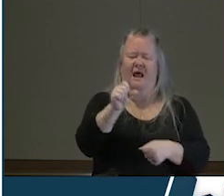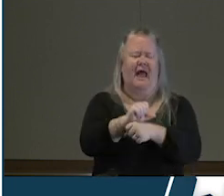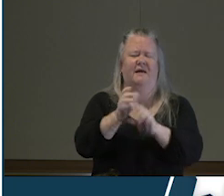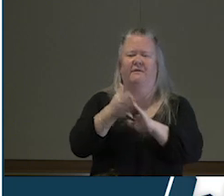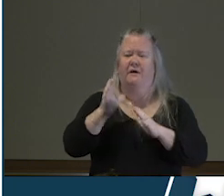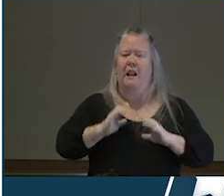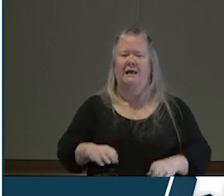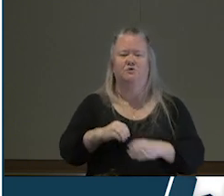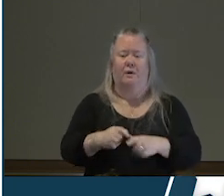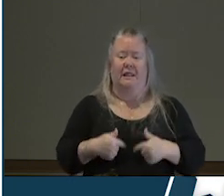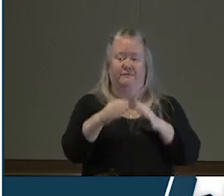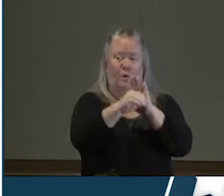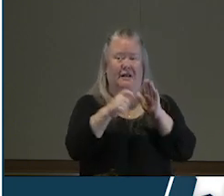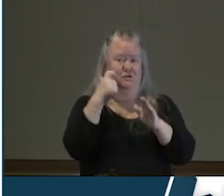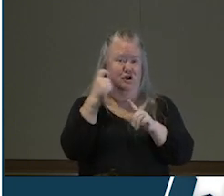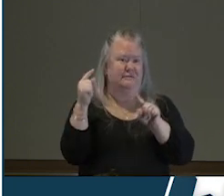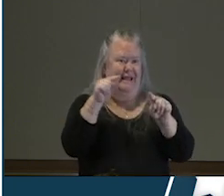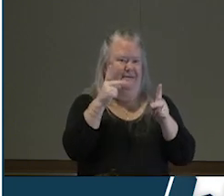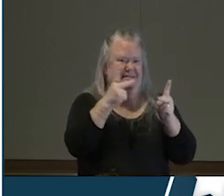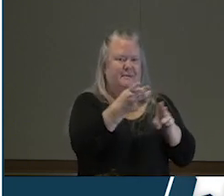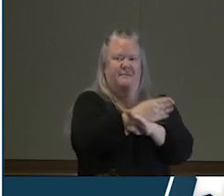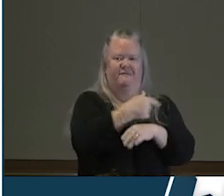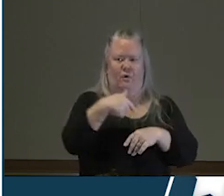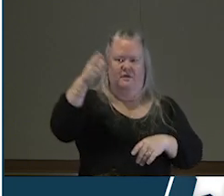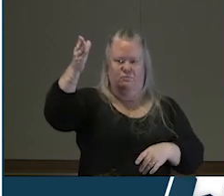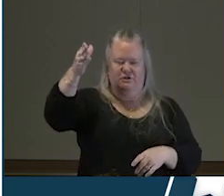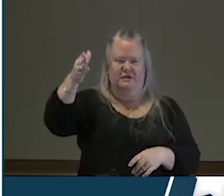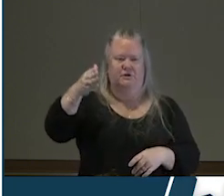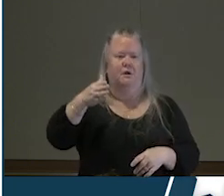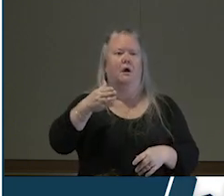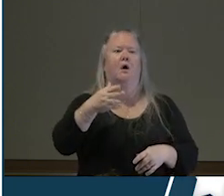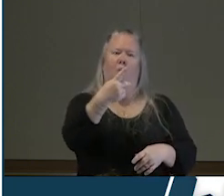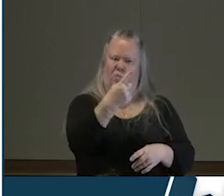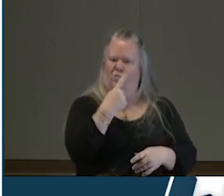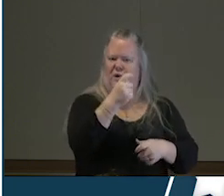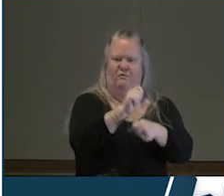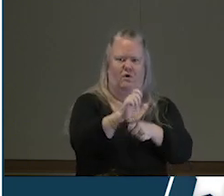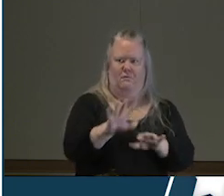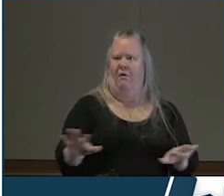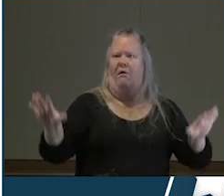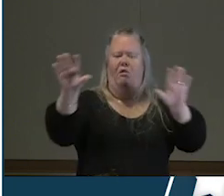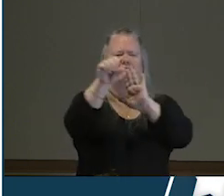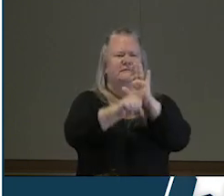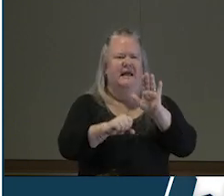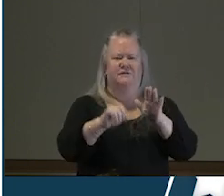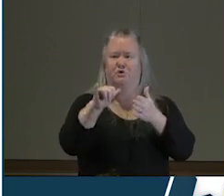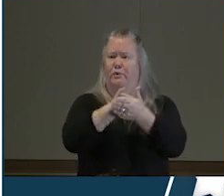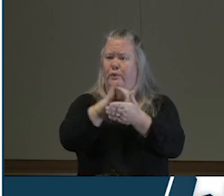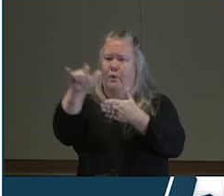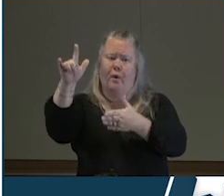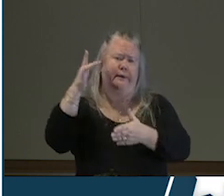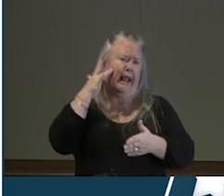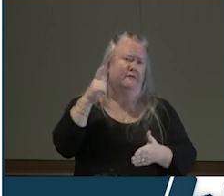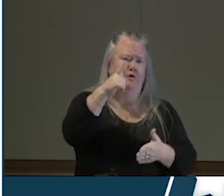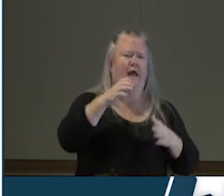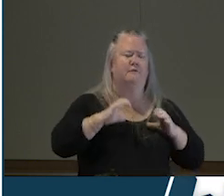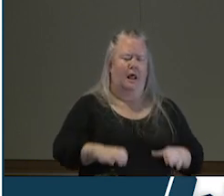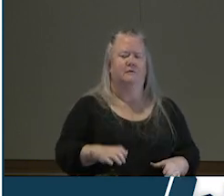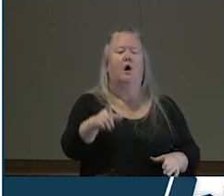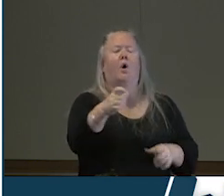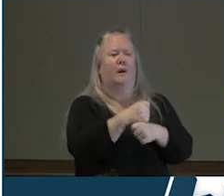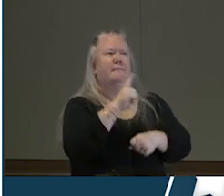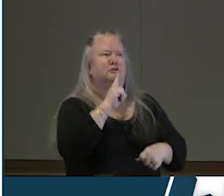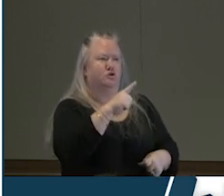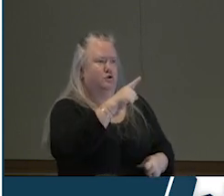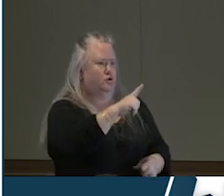have clients that live in Orlando that just came to see me before the presentation. That like we've worked all over the state. I have clients in New York, California,